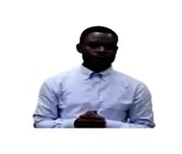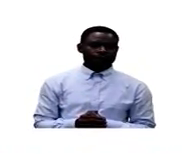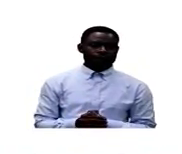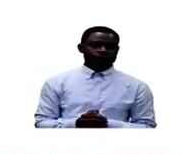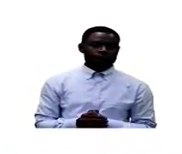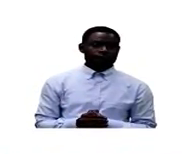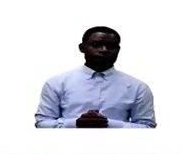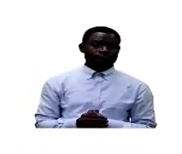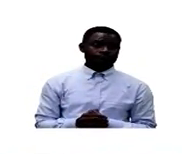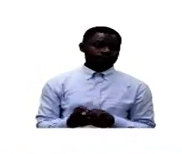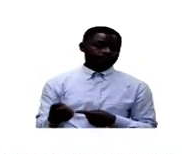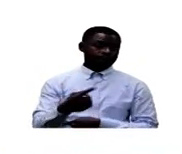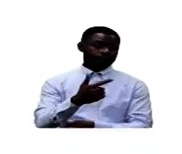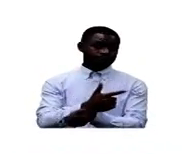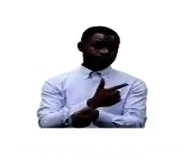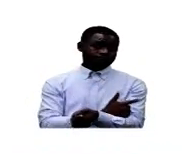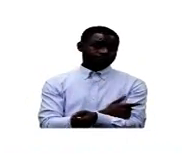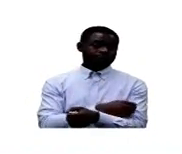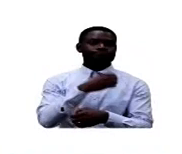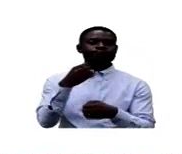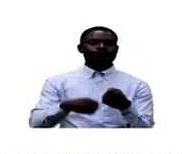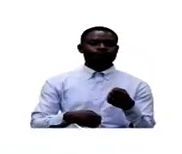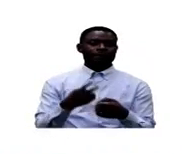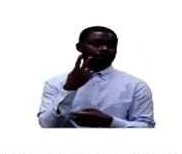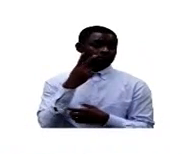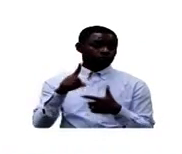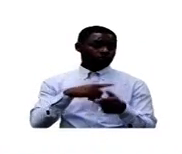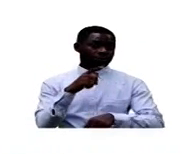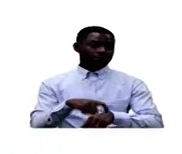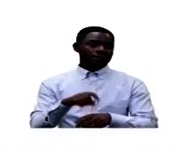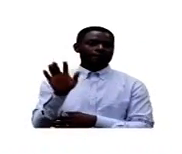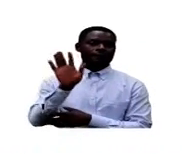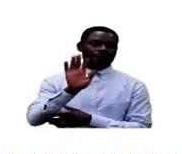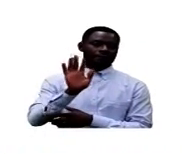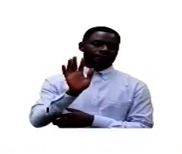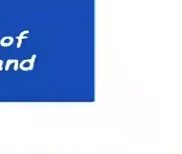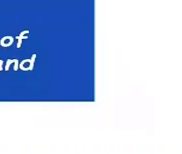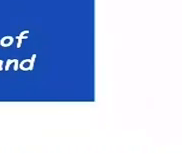We've come to the end of the lesson. See you next time. Bye-bye.